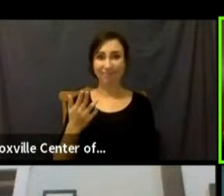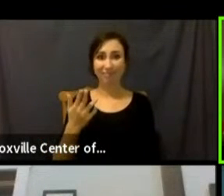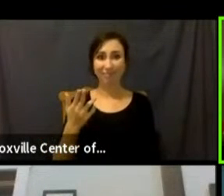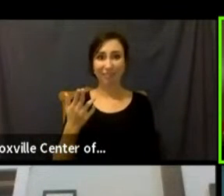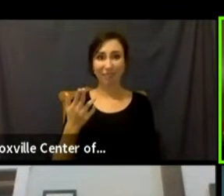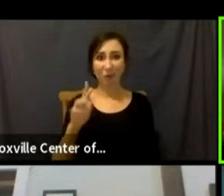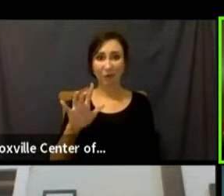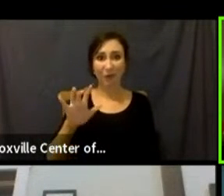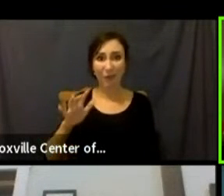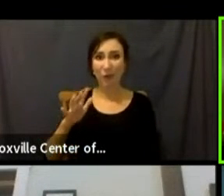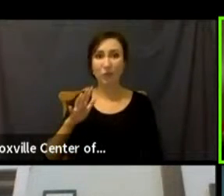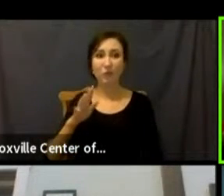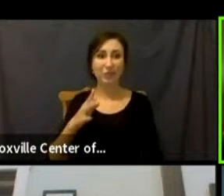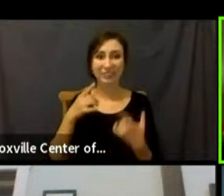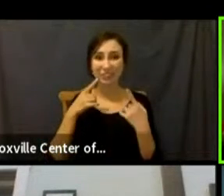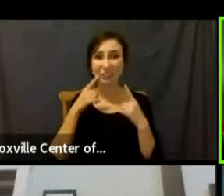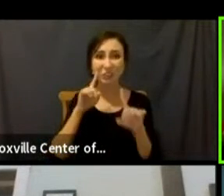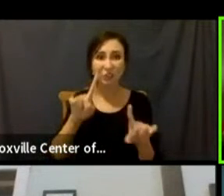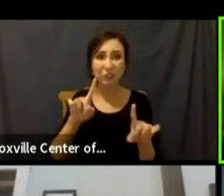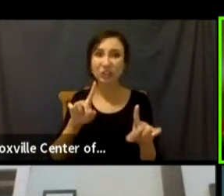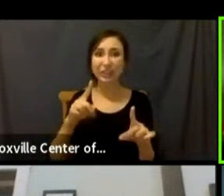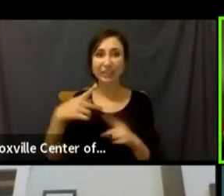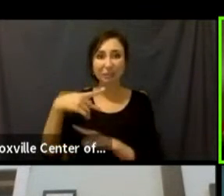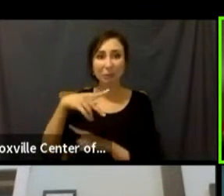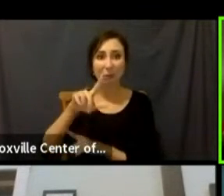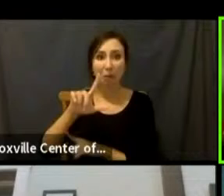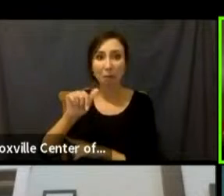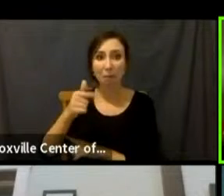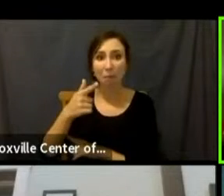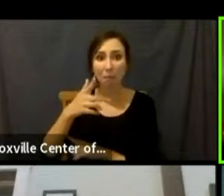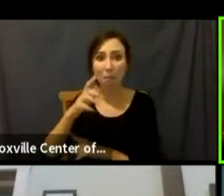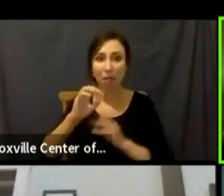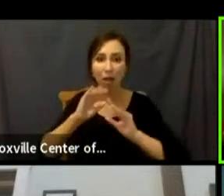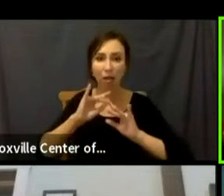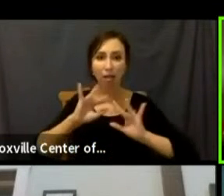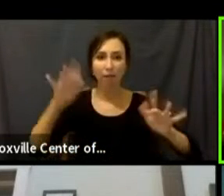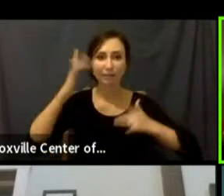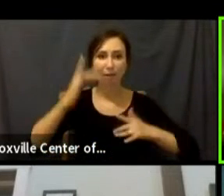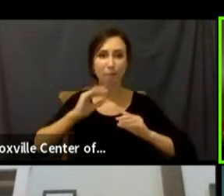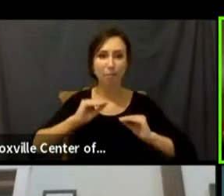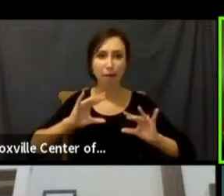when boards of health were created, where